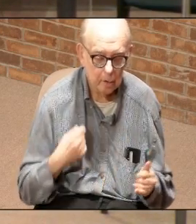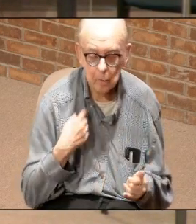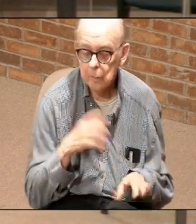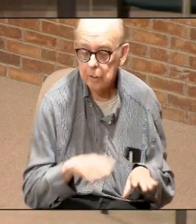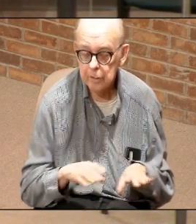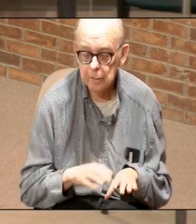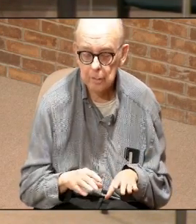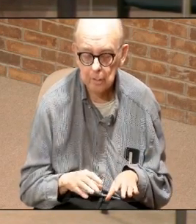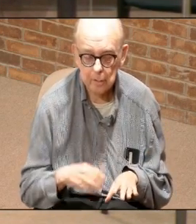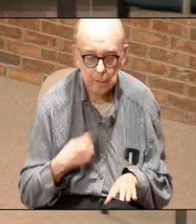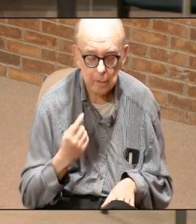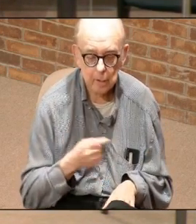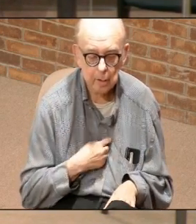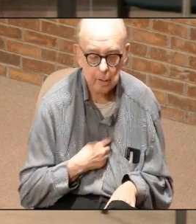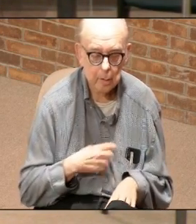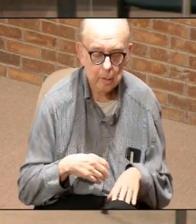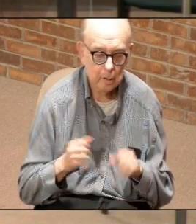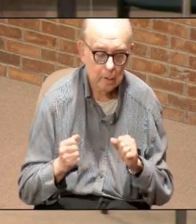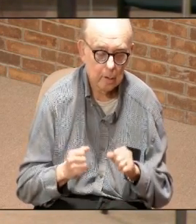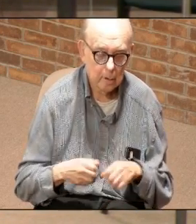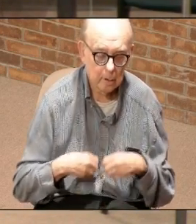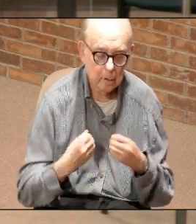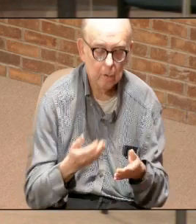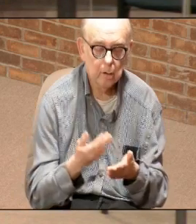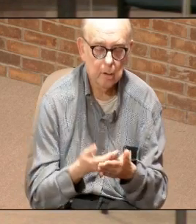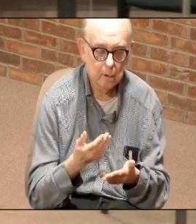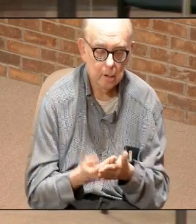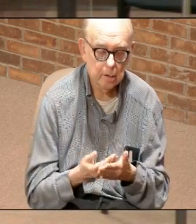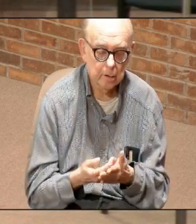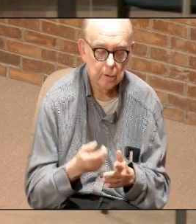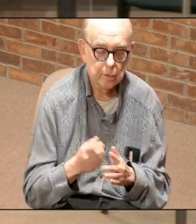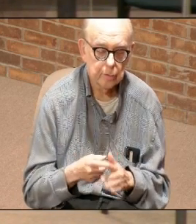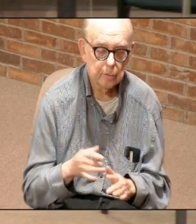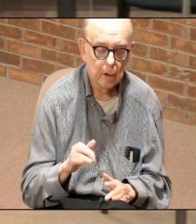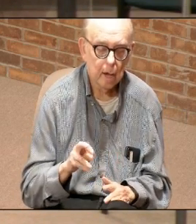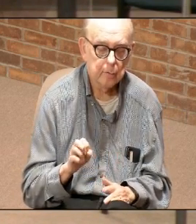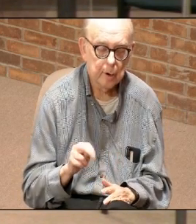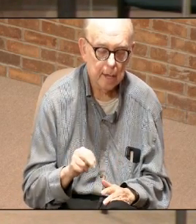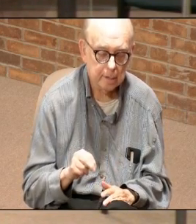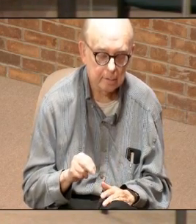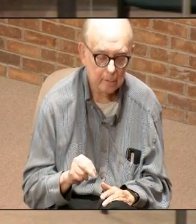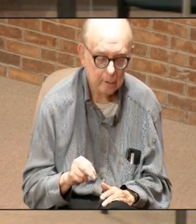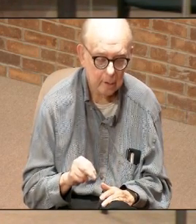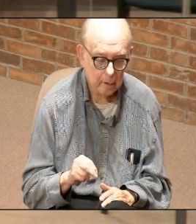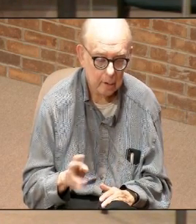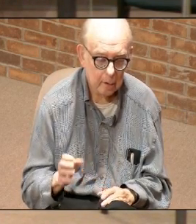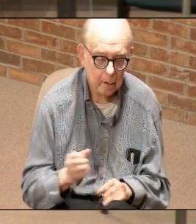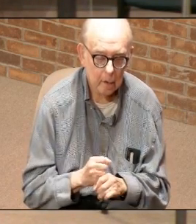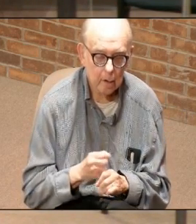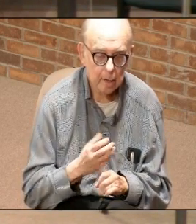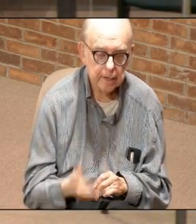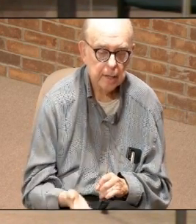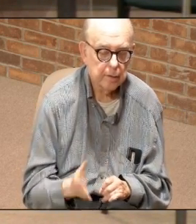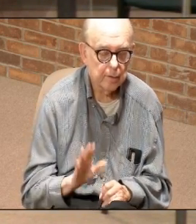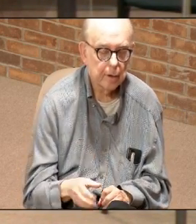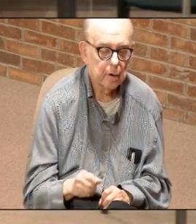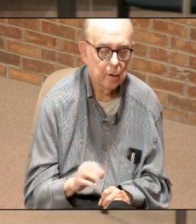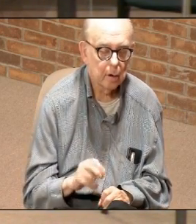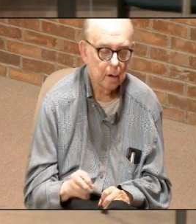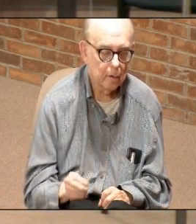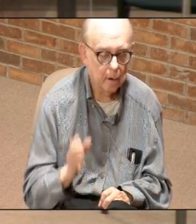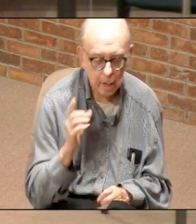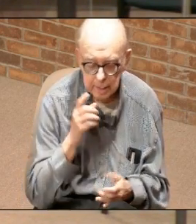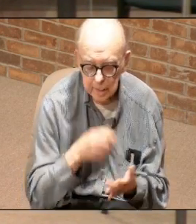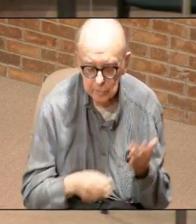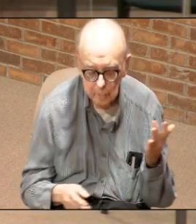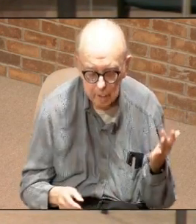going to do is we're going to take and give money to Iran and get their oil. And